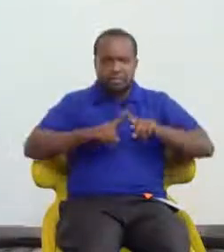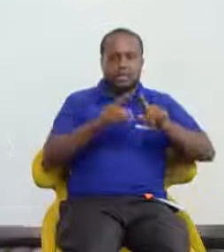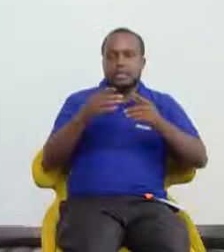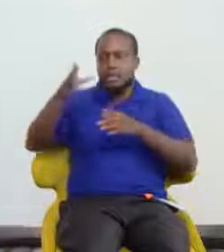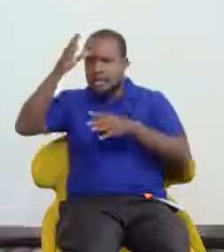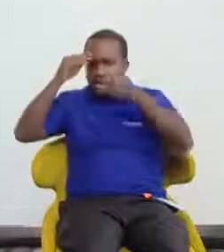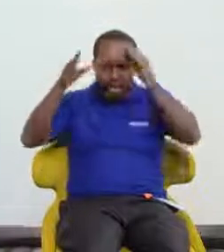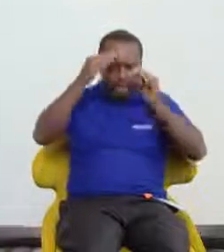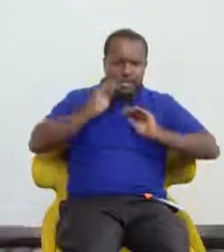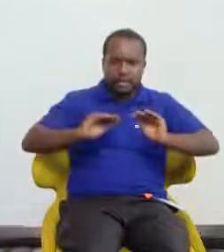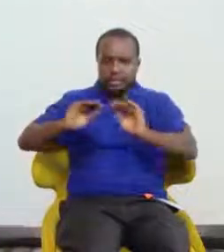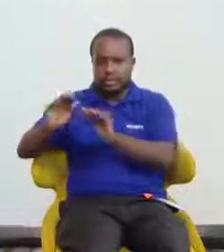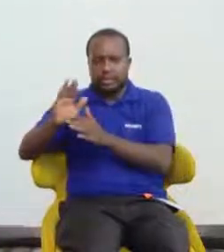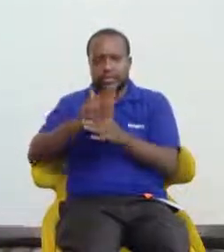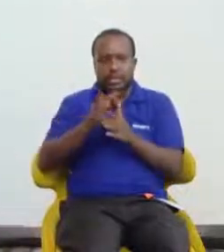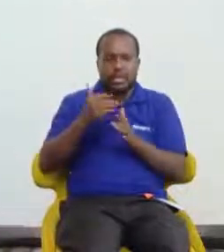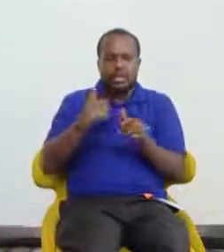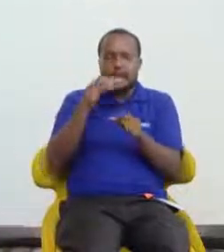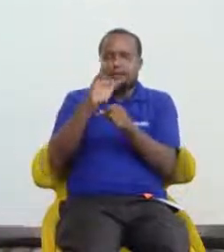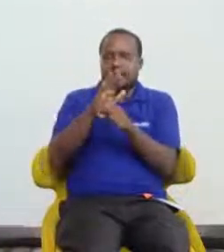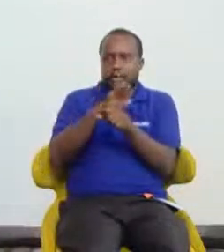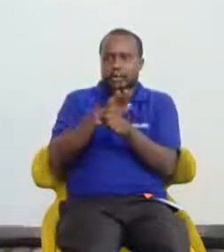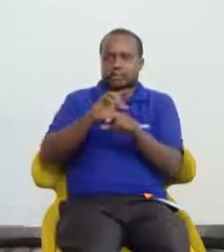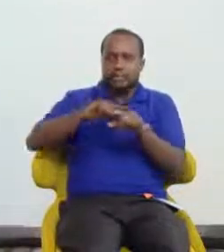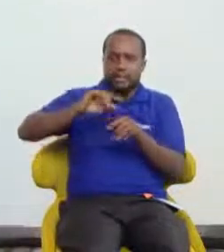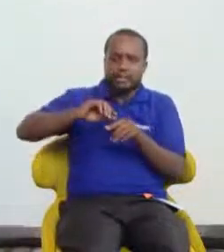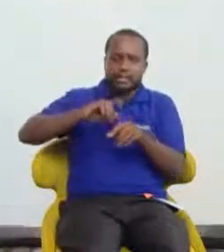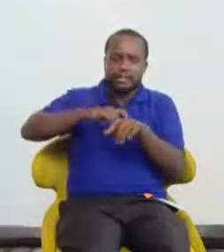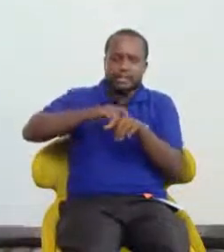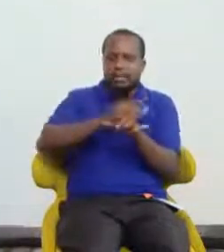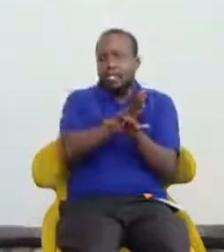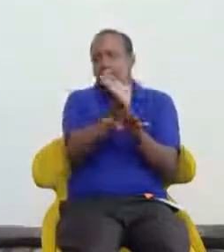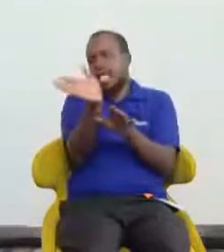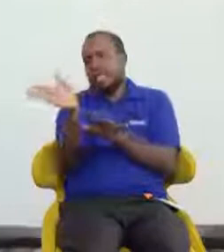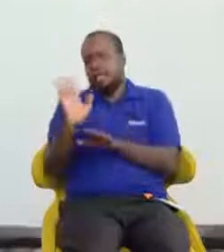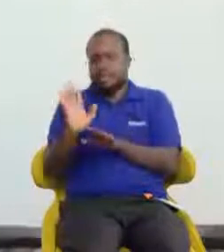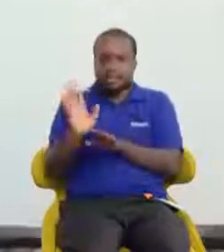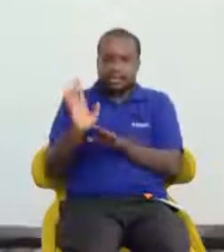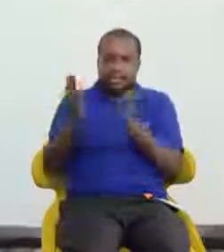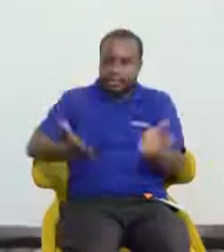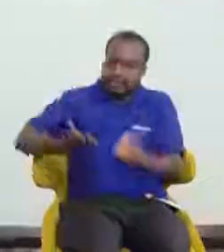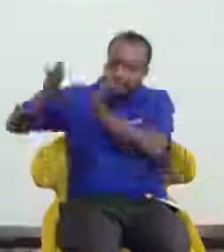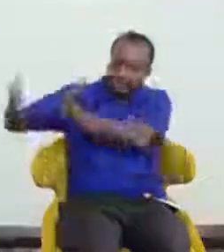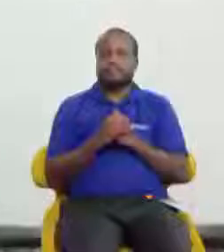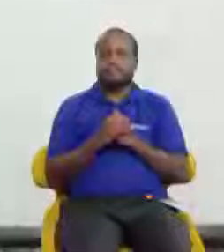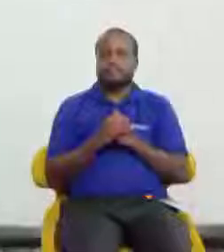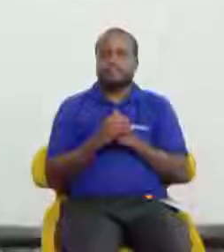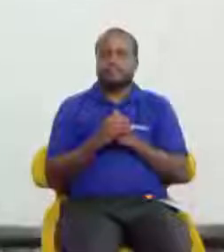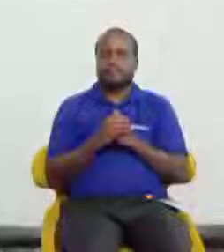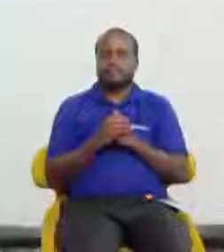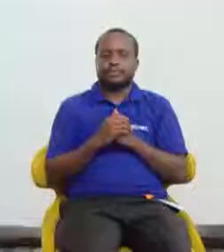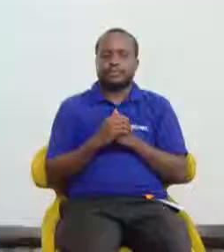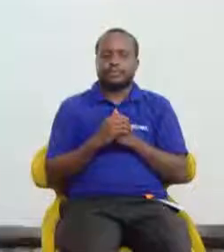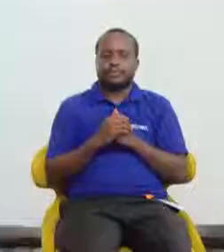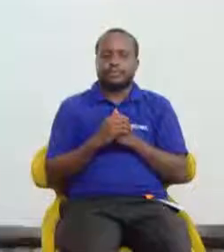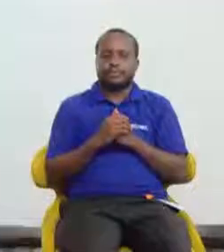other. There is a lot to talk, but I don't want to take time for other panelists. Thank you. I do